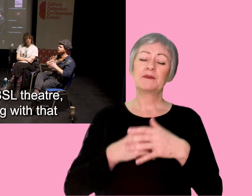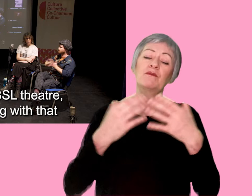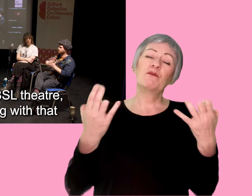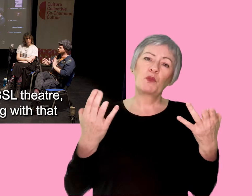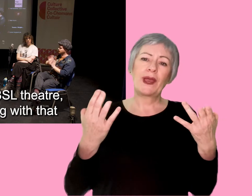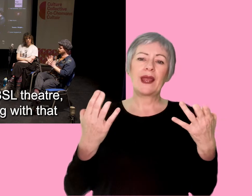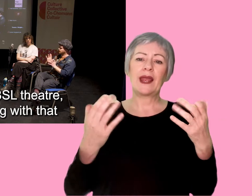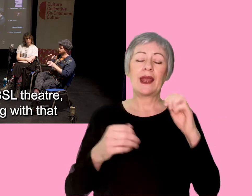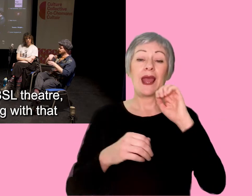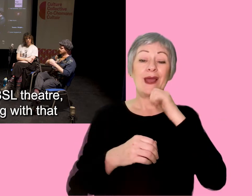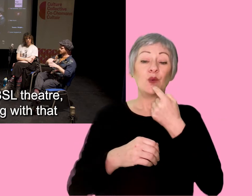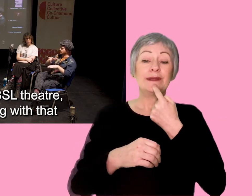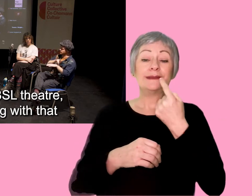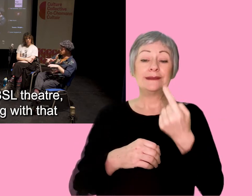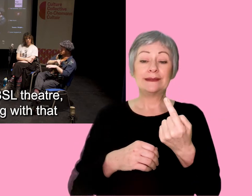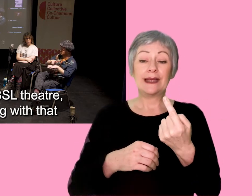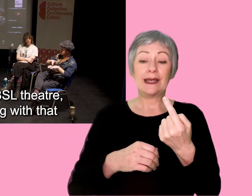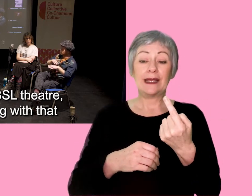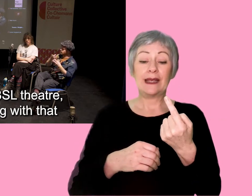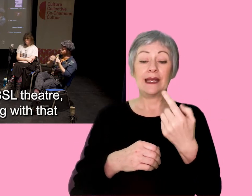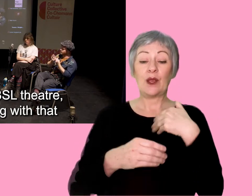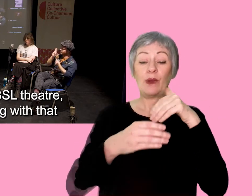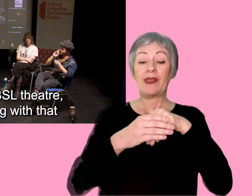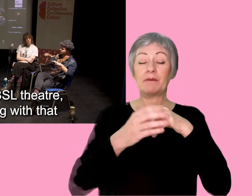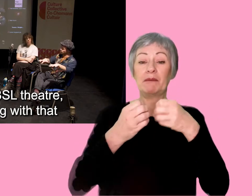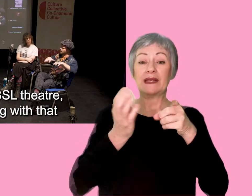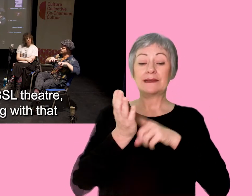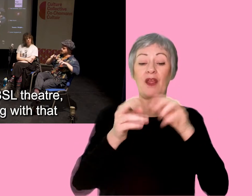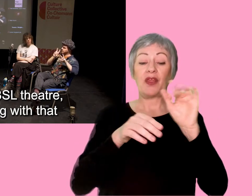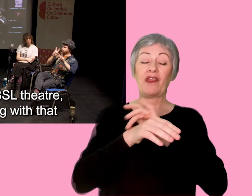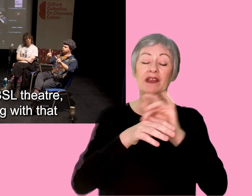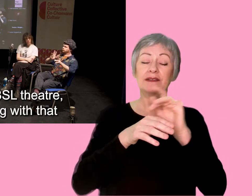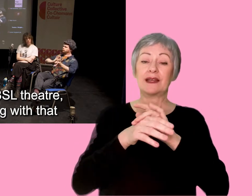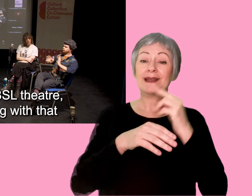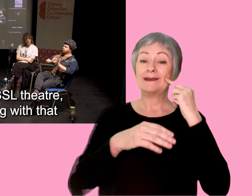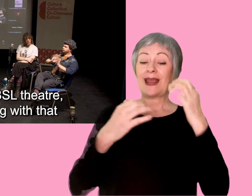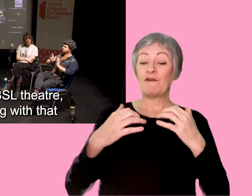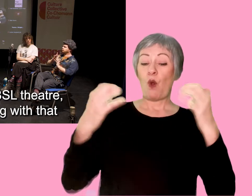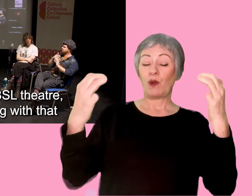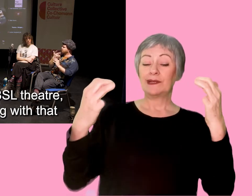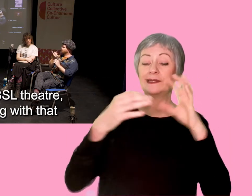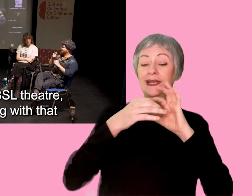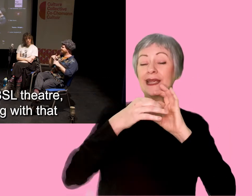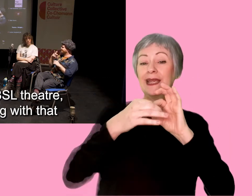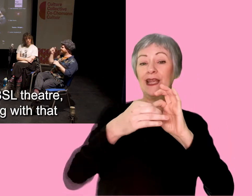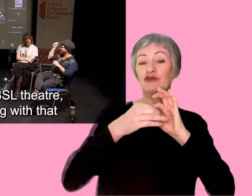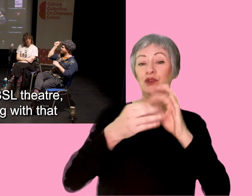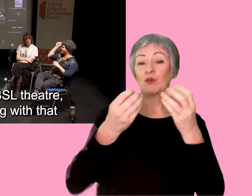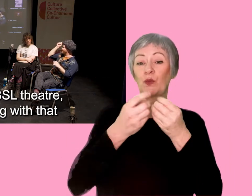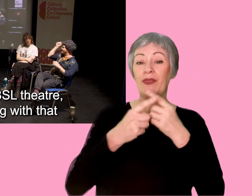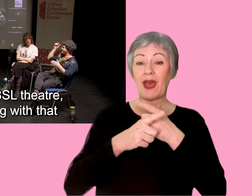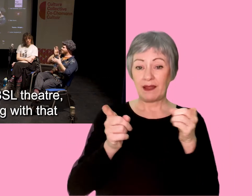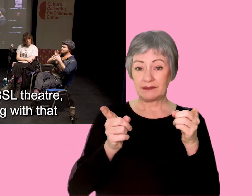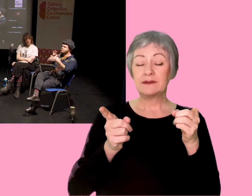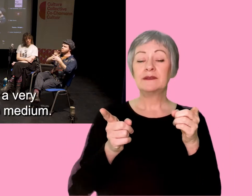Well, I would say within BSL theatre, deaf audiences engaging